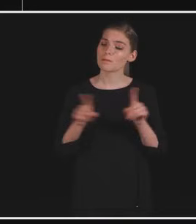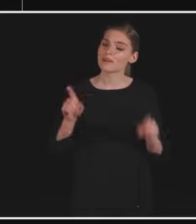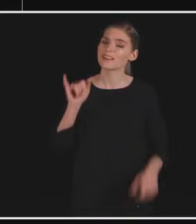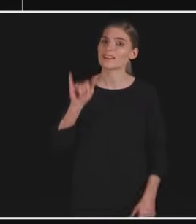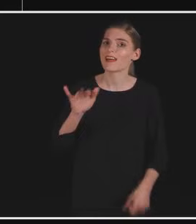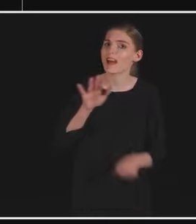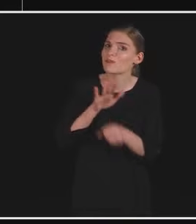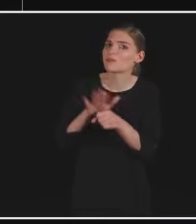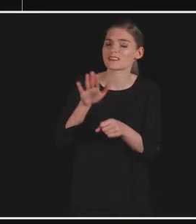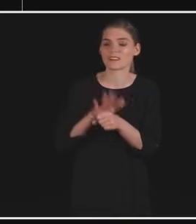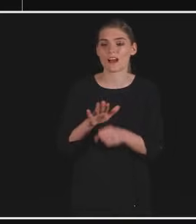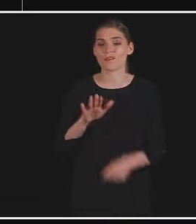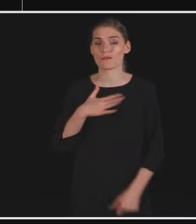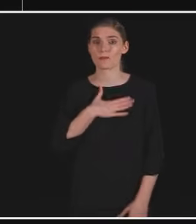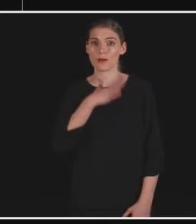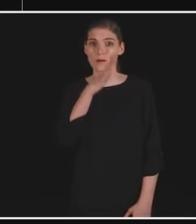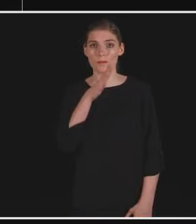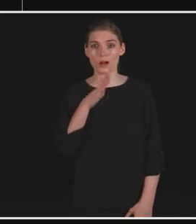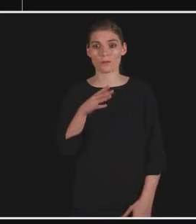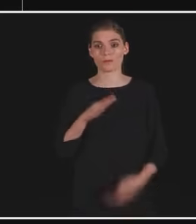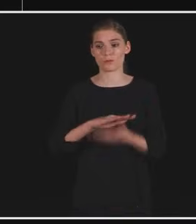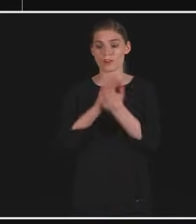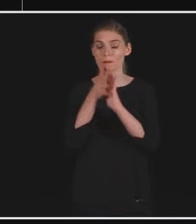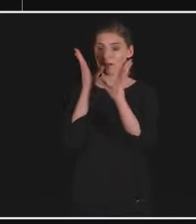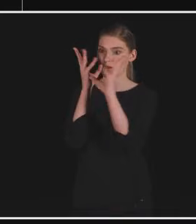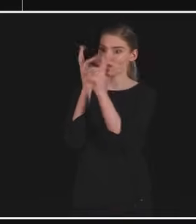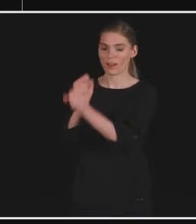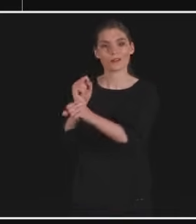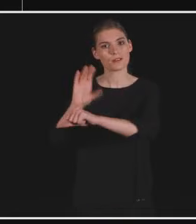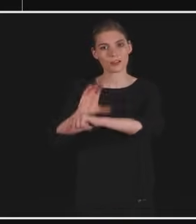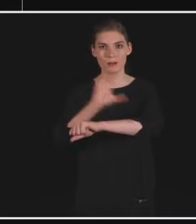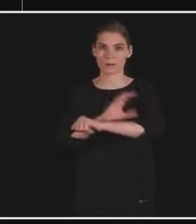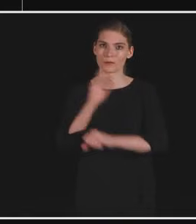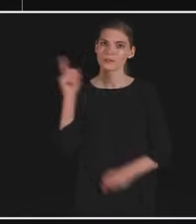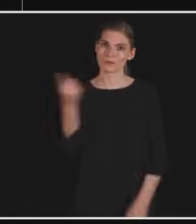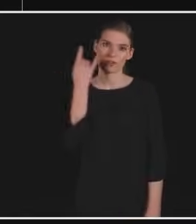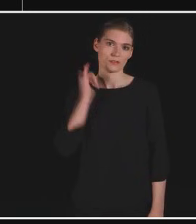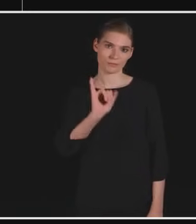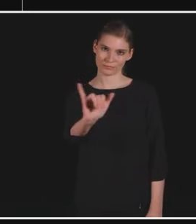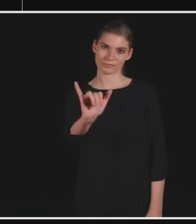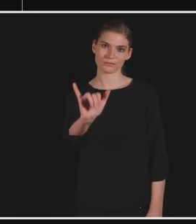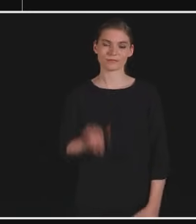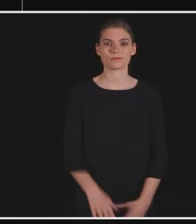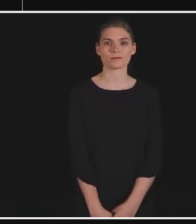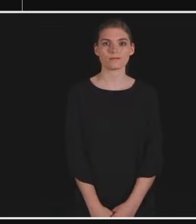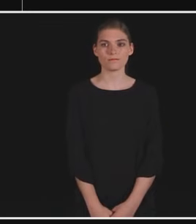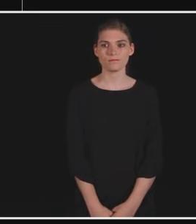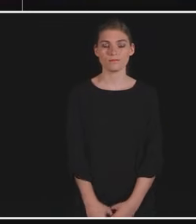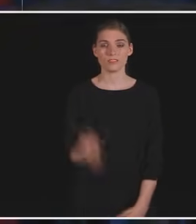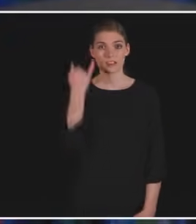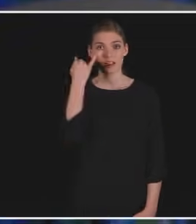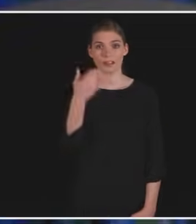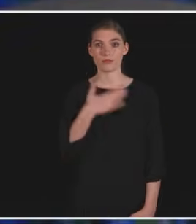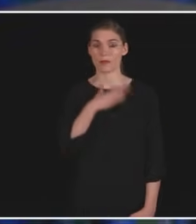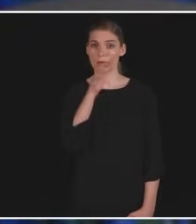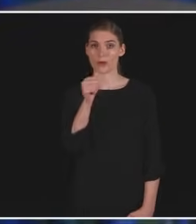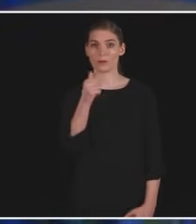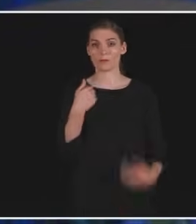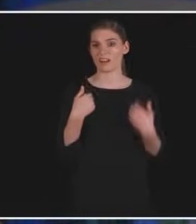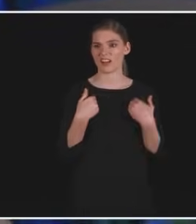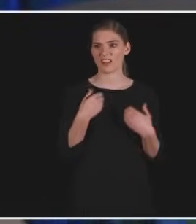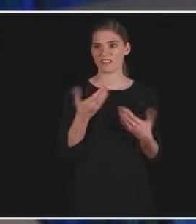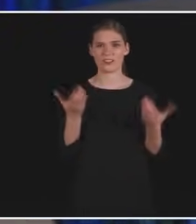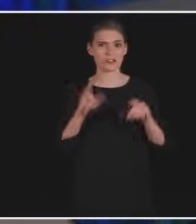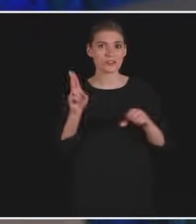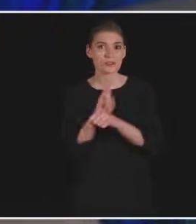subtraction. But that was enough to get her hooked on computers for life. If my mom hadn't had